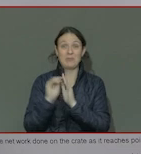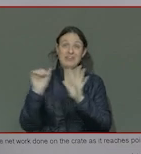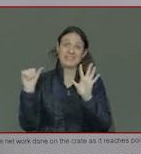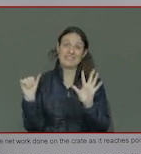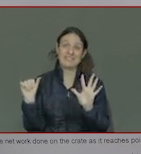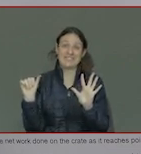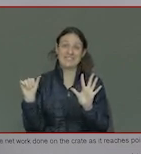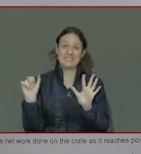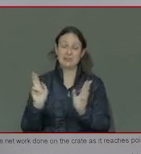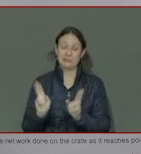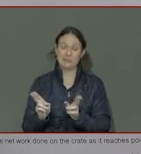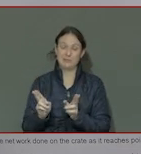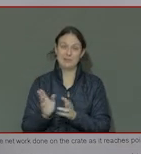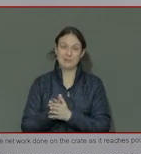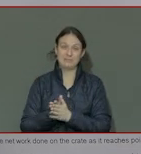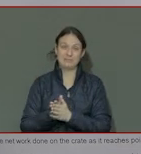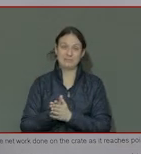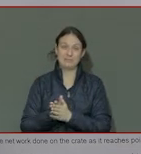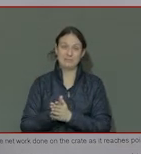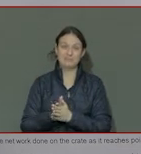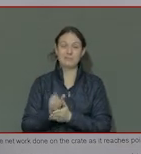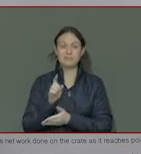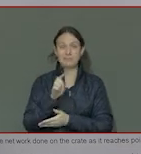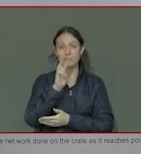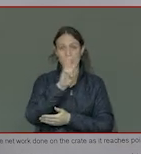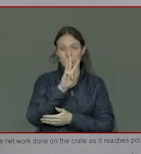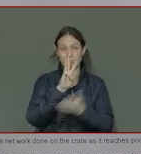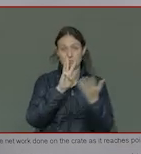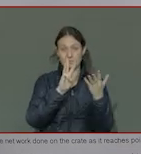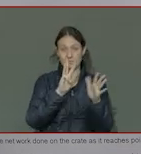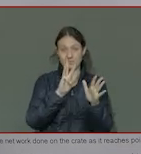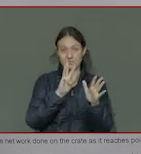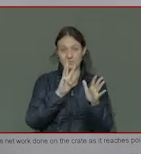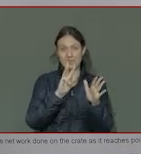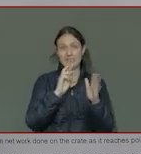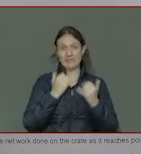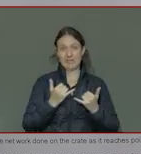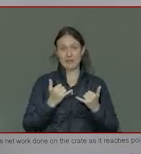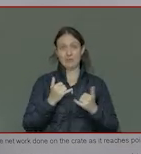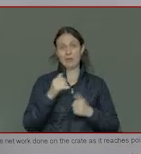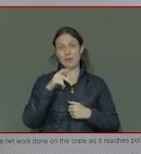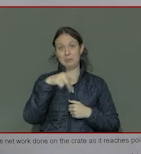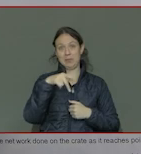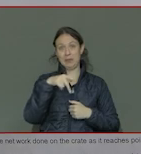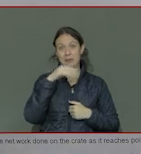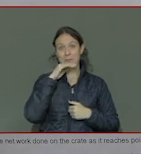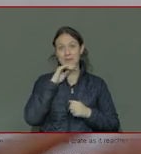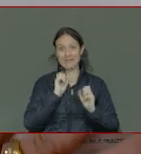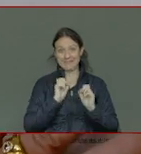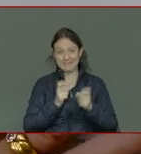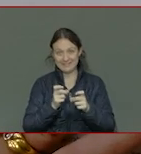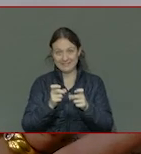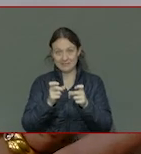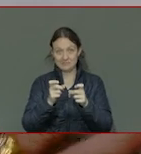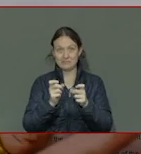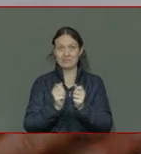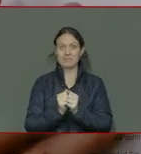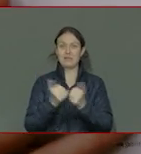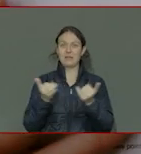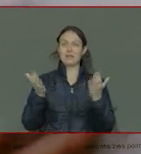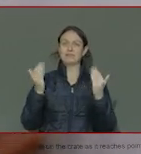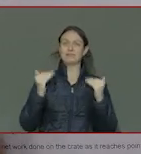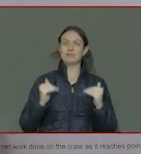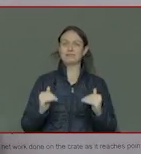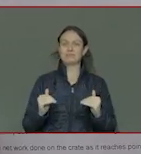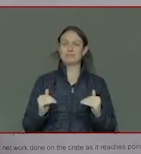calculation. So that's work done and how fast you do the work. It's the power. Now my other